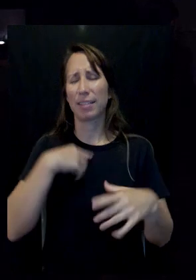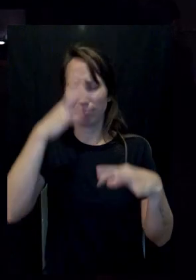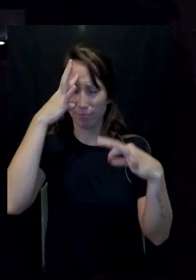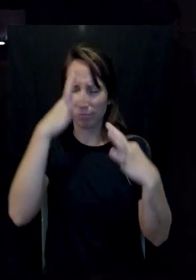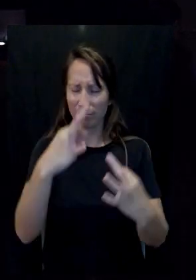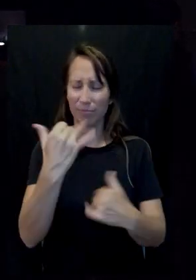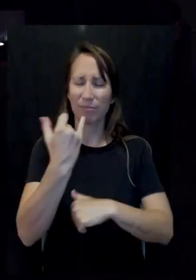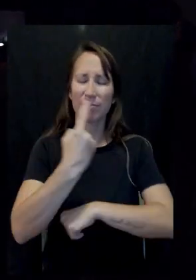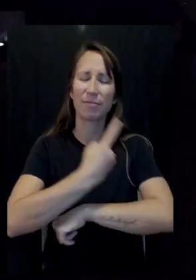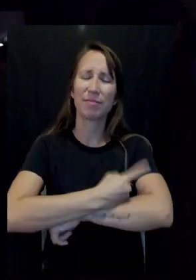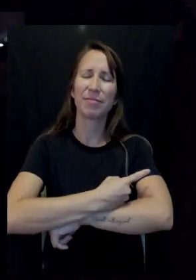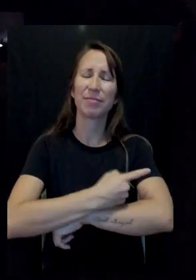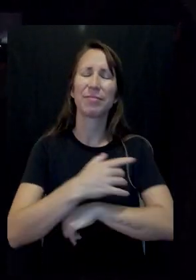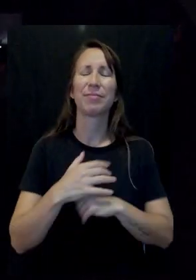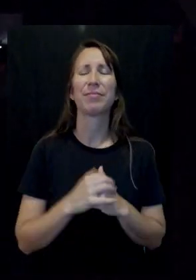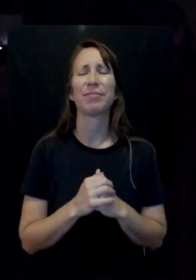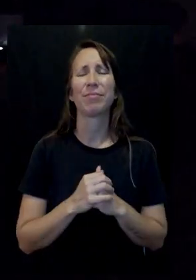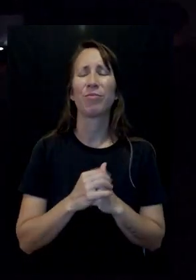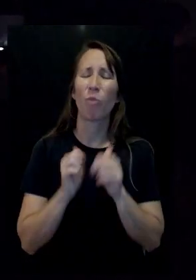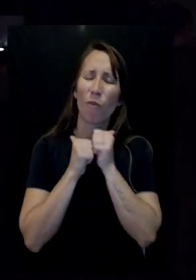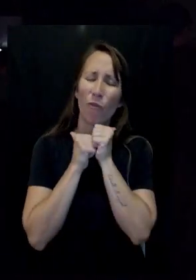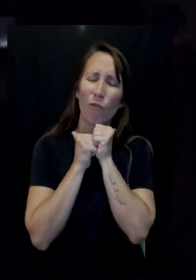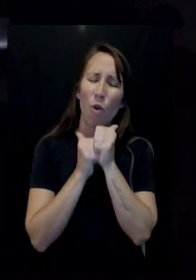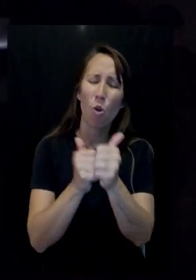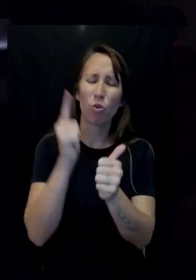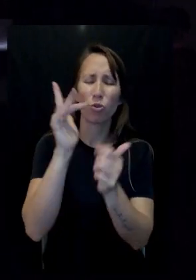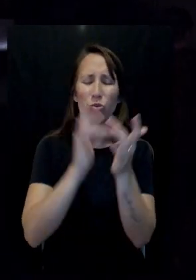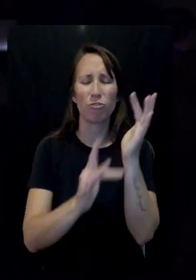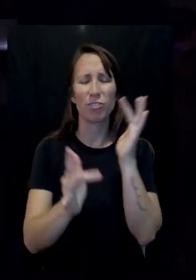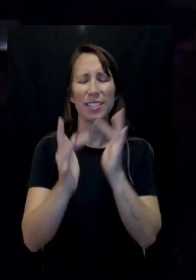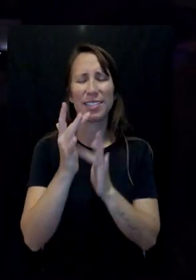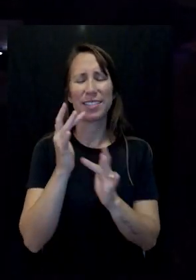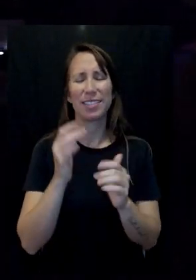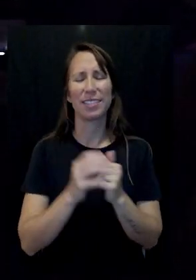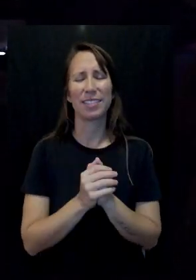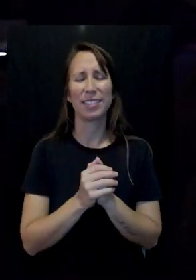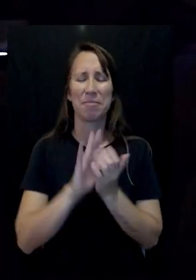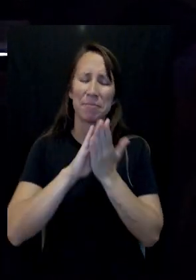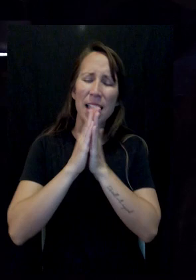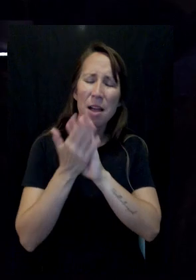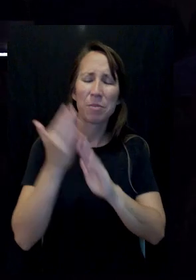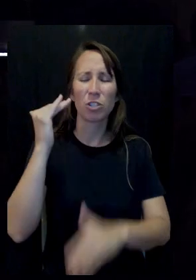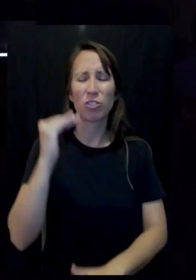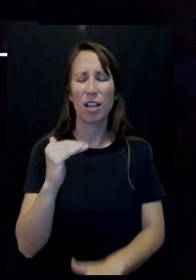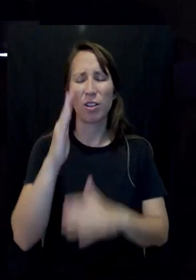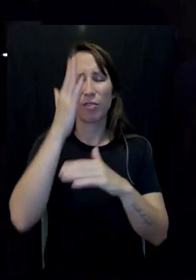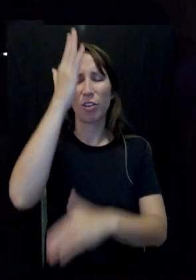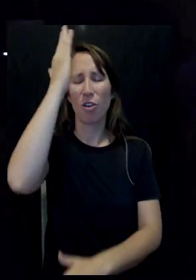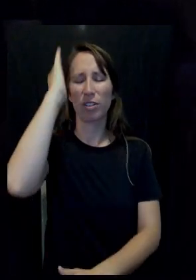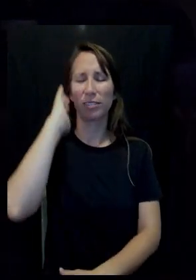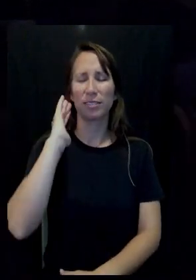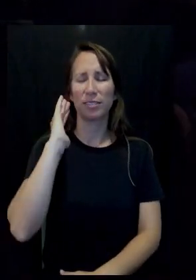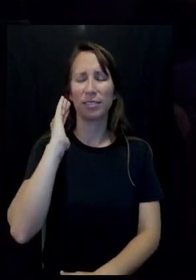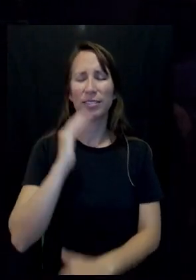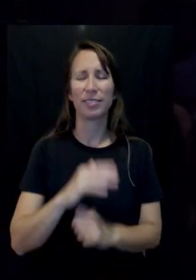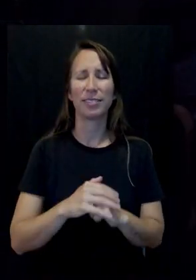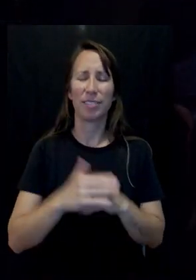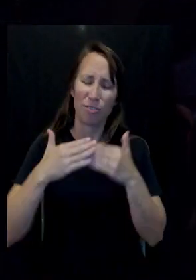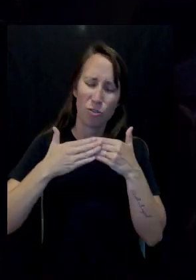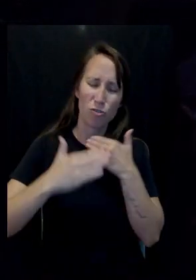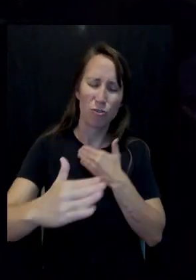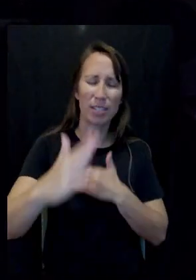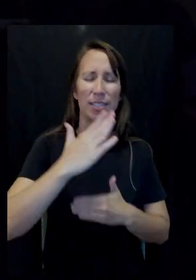today to follow you, Jesus, to be a child of God for the rest of my